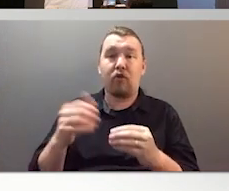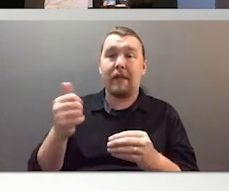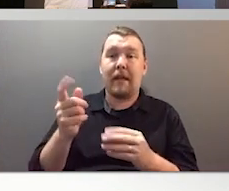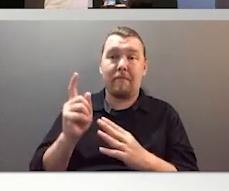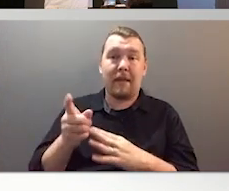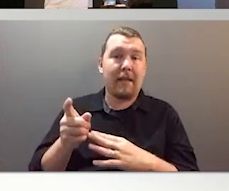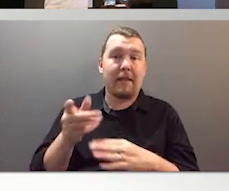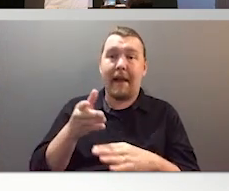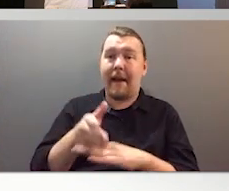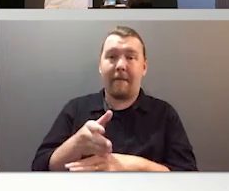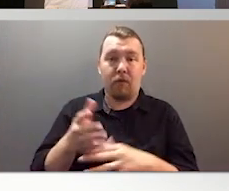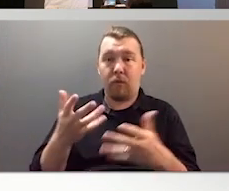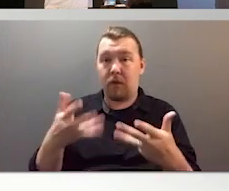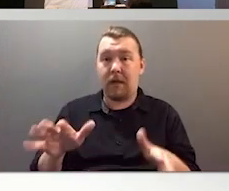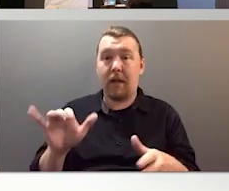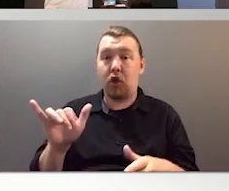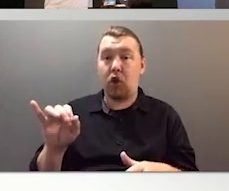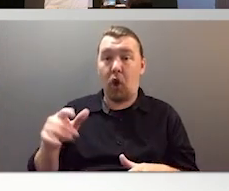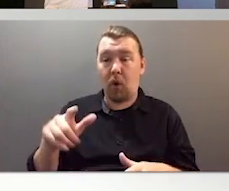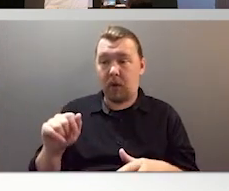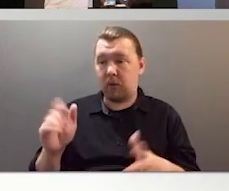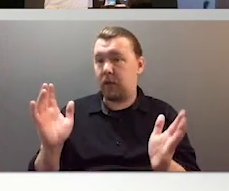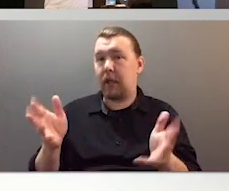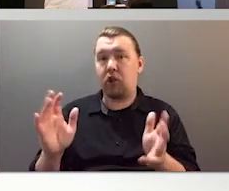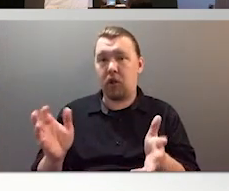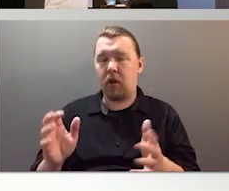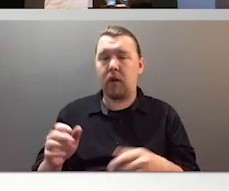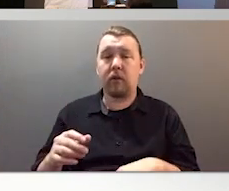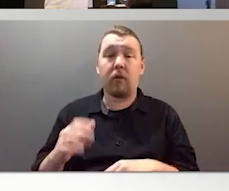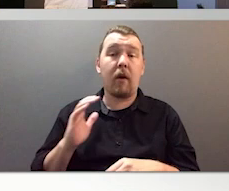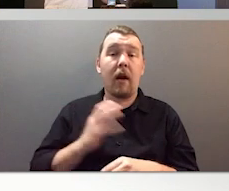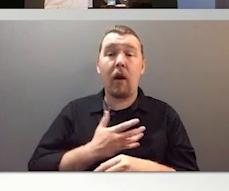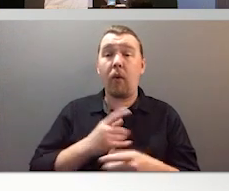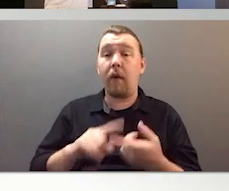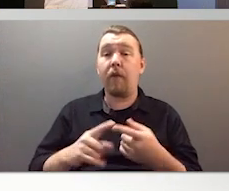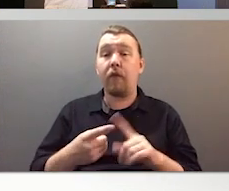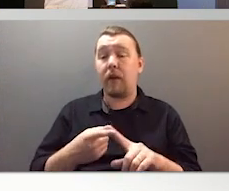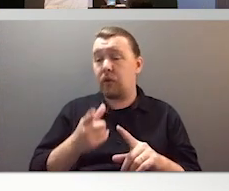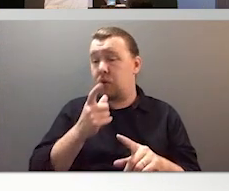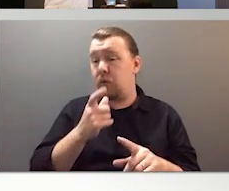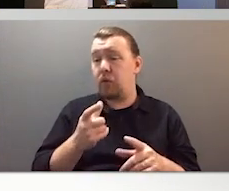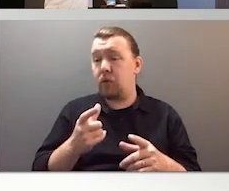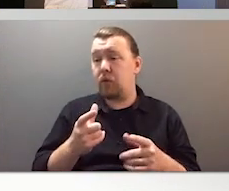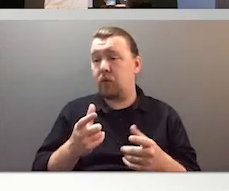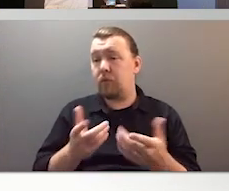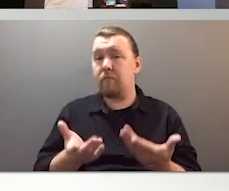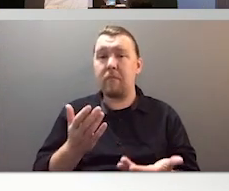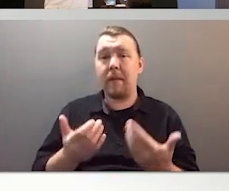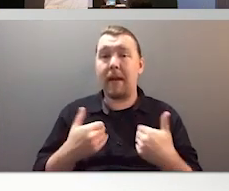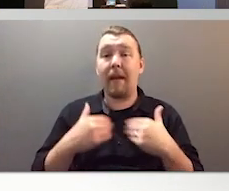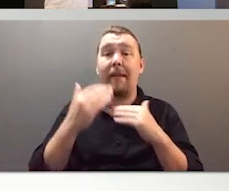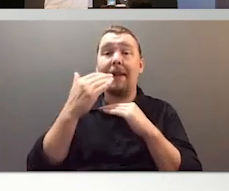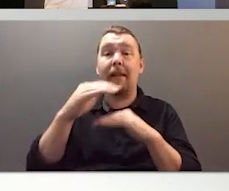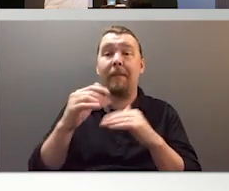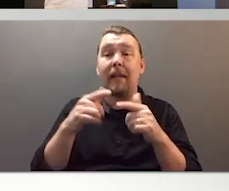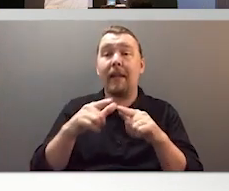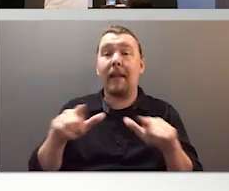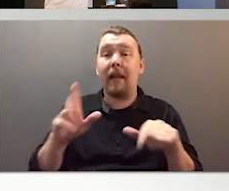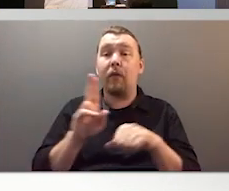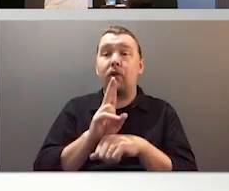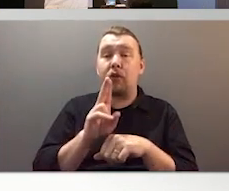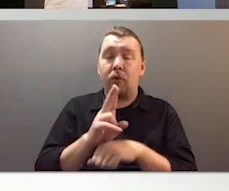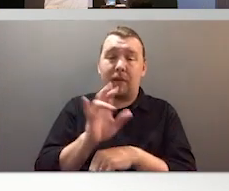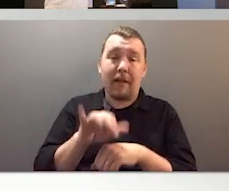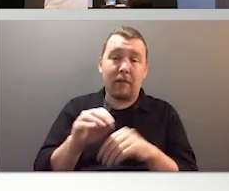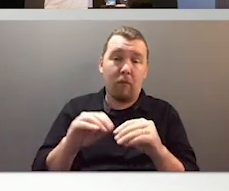limited language use, that was a little bit more challenging because they're not doing the back and forth, right? So they're